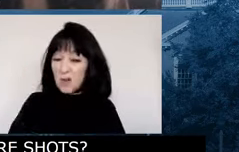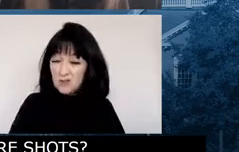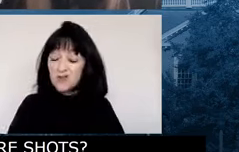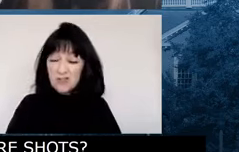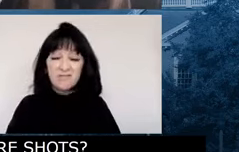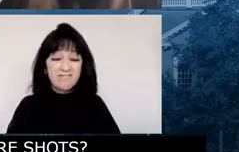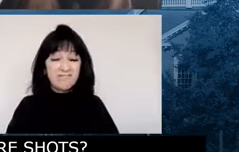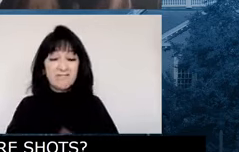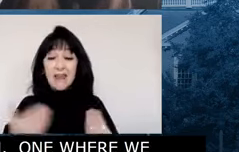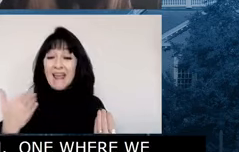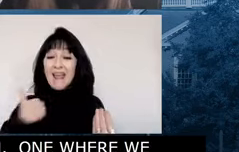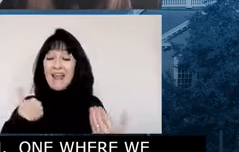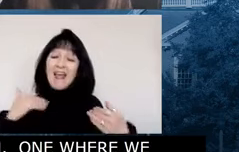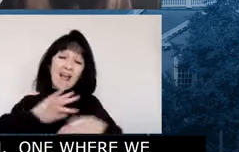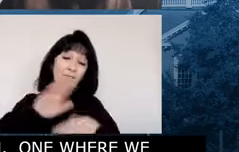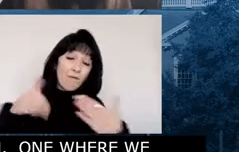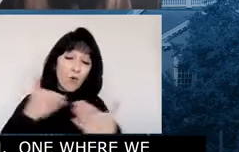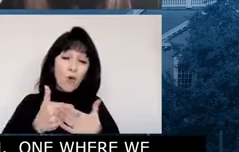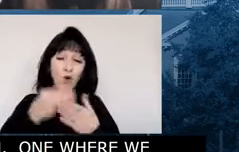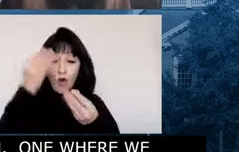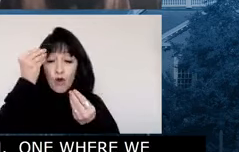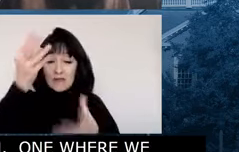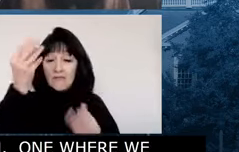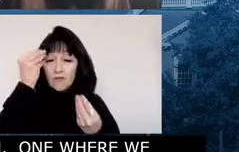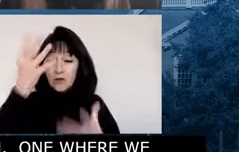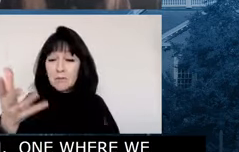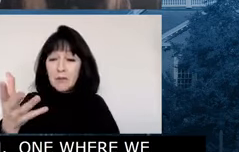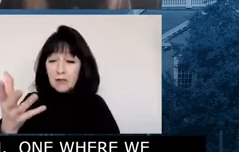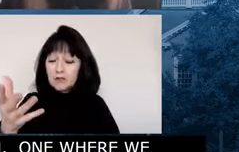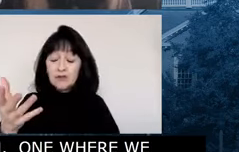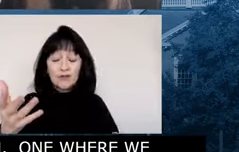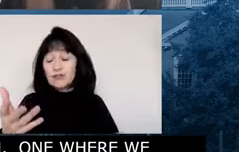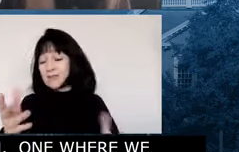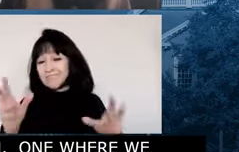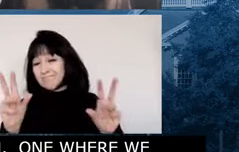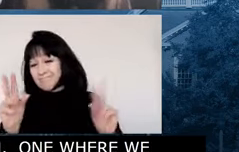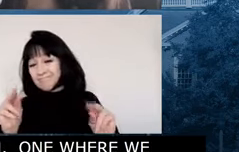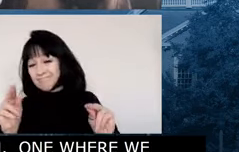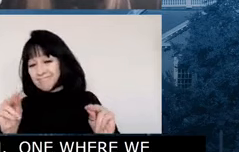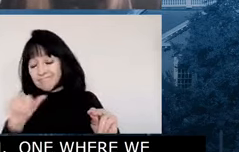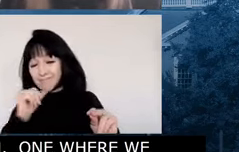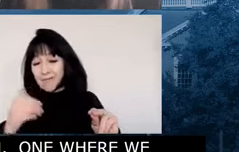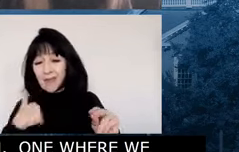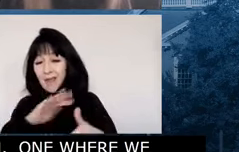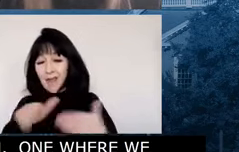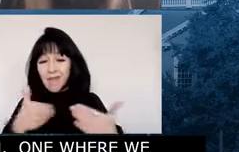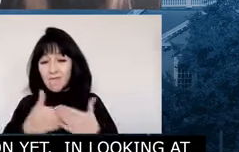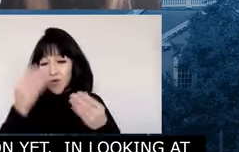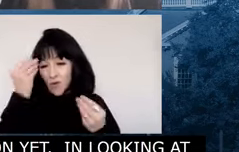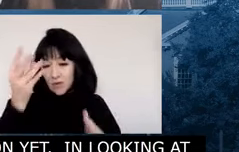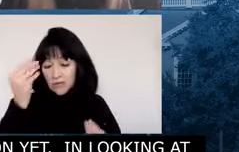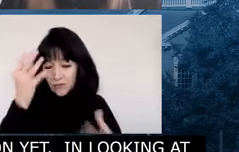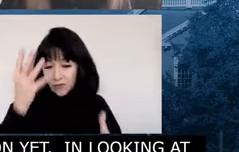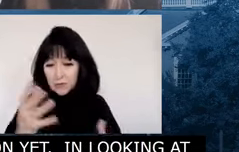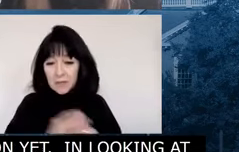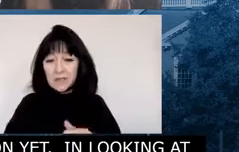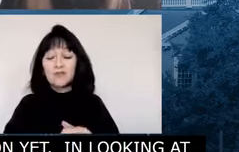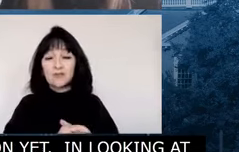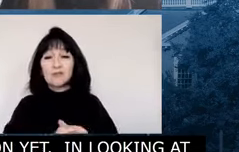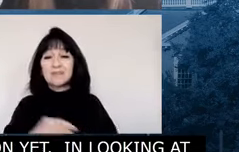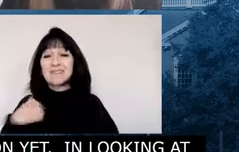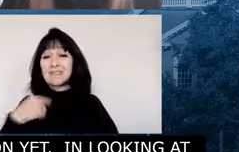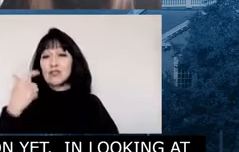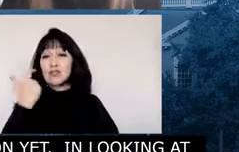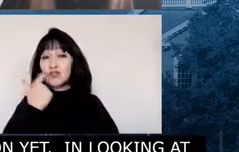yet. In looking at the boosters, I just saw a study today looking